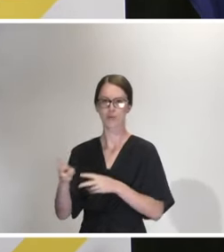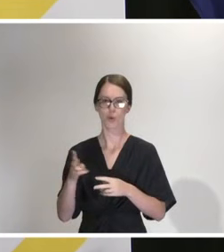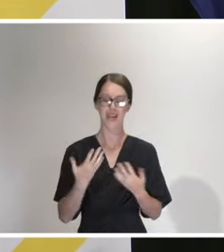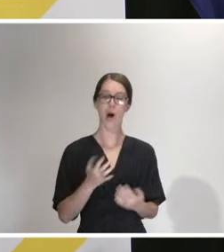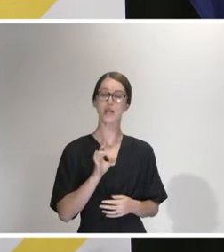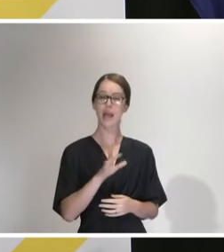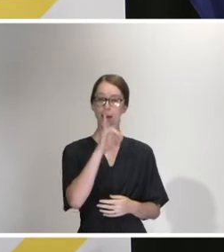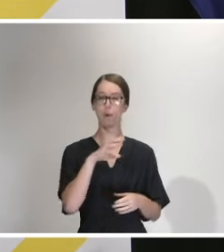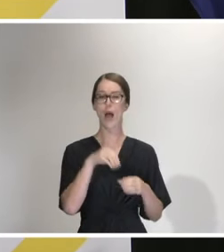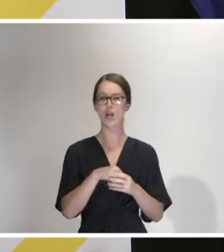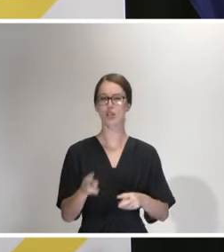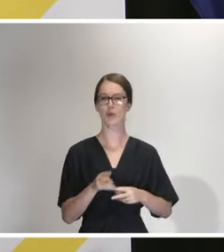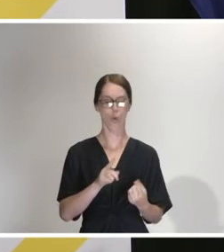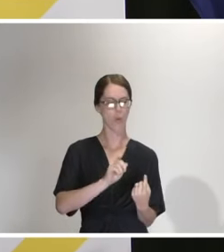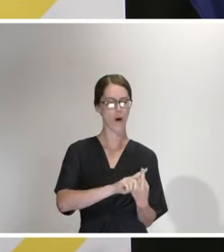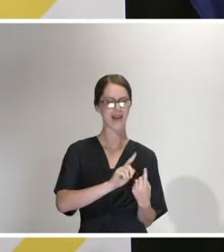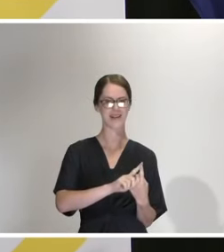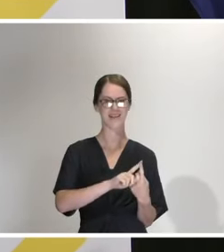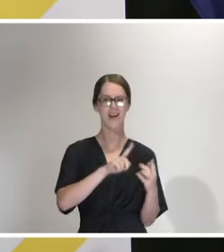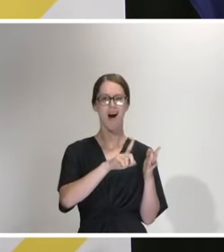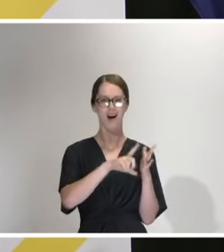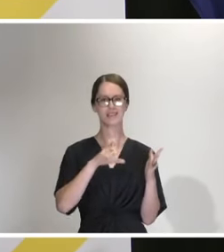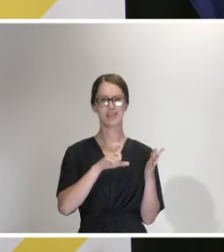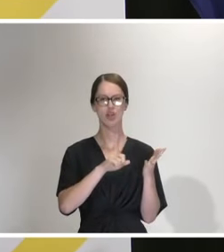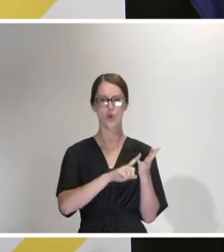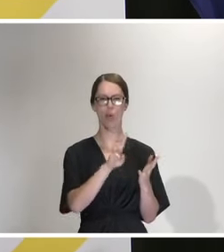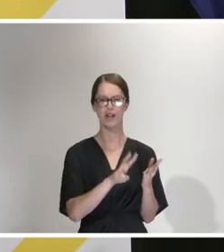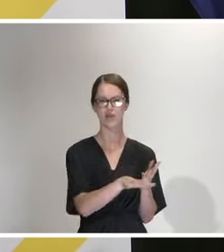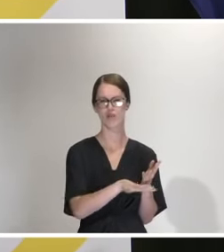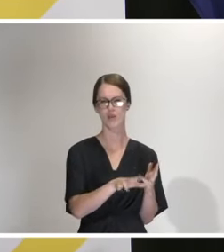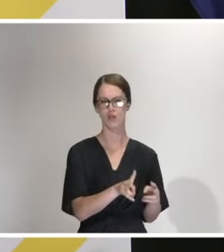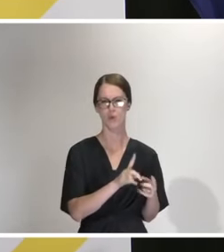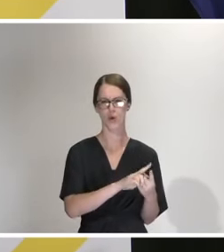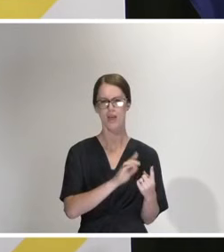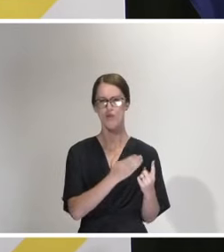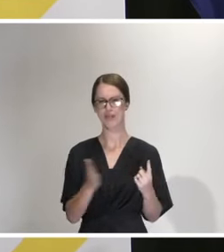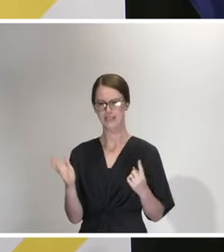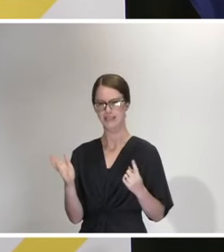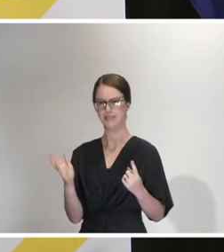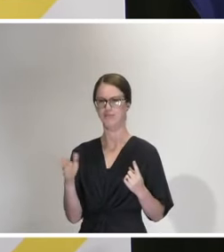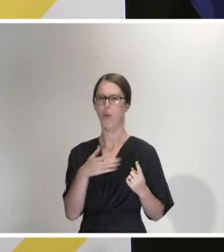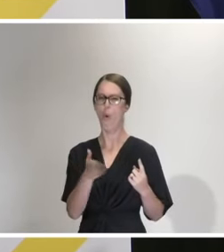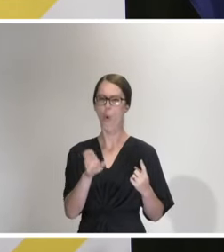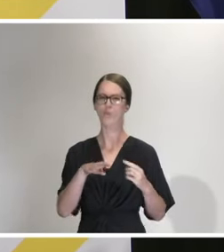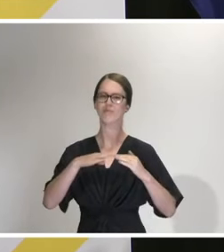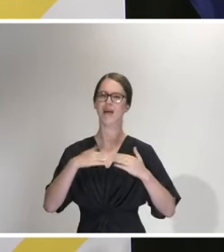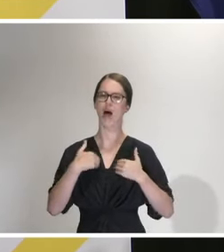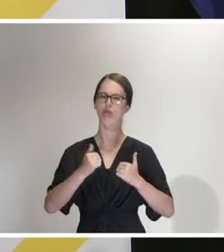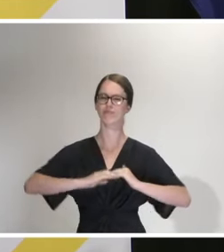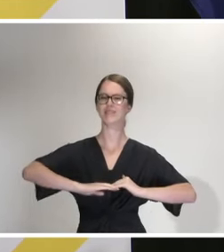country, including one person in the ICU at Wellington Regional Hospital. All patients are in a stable condition.